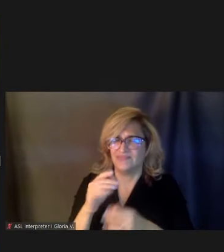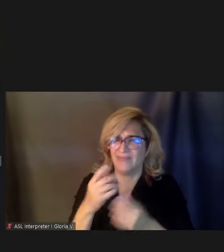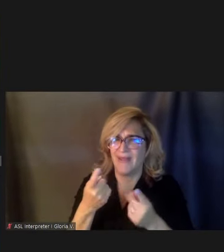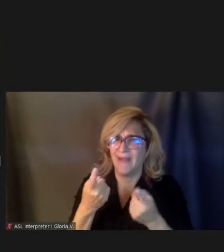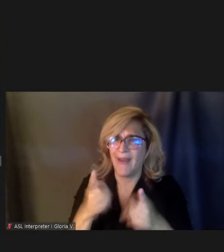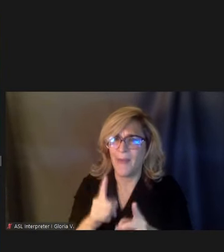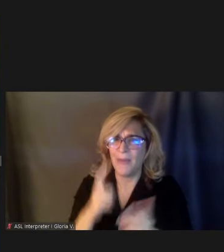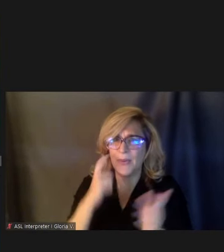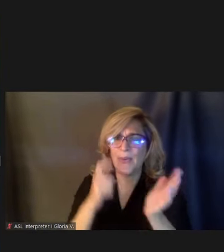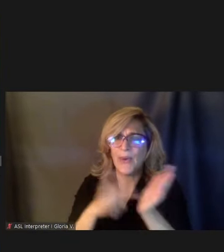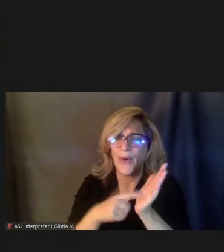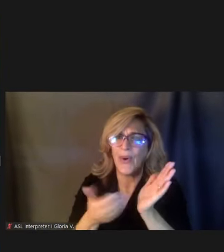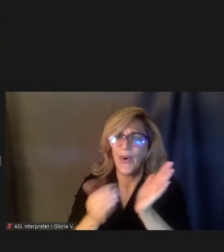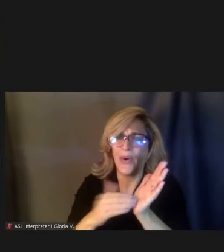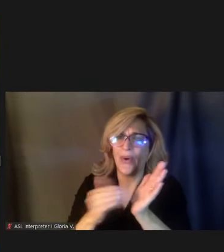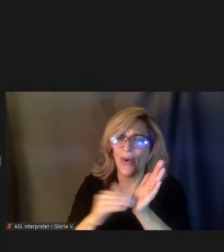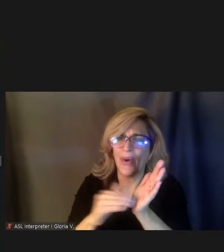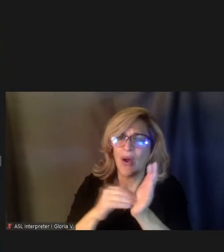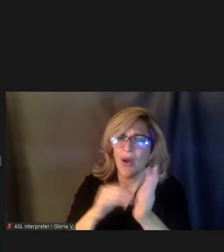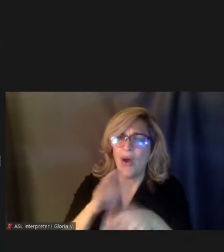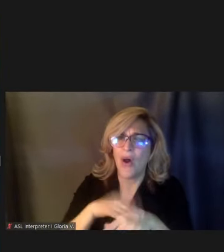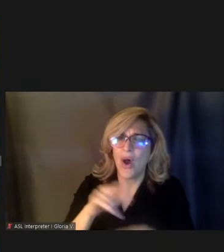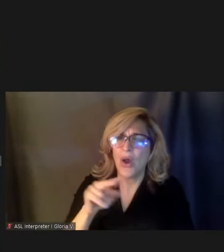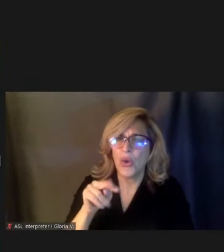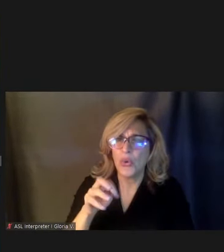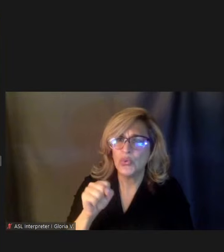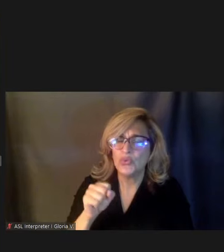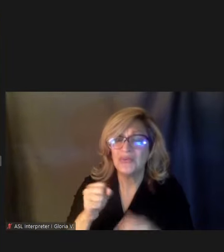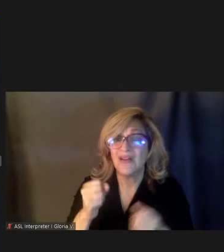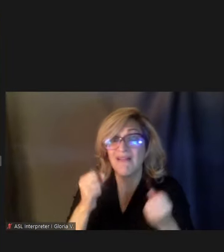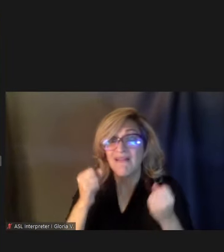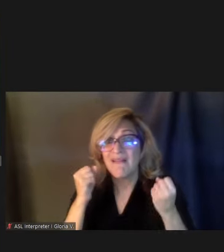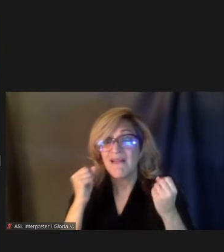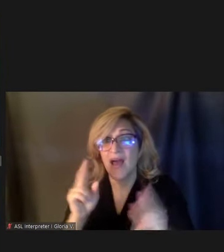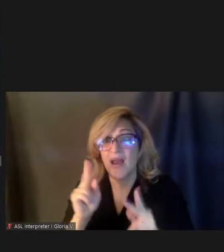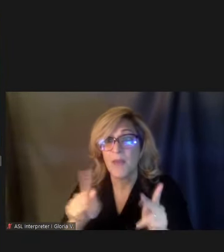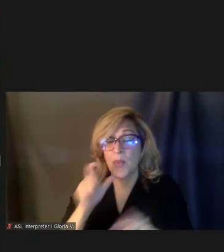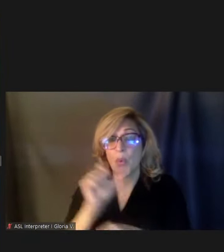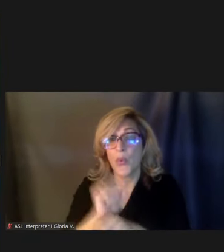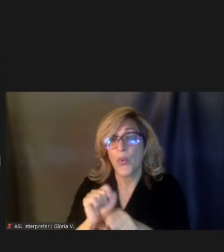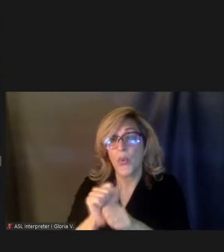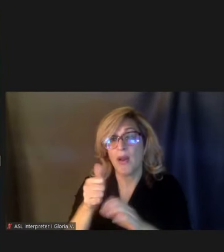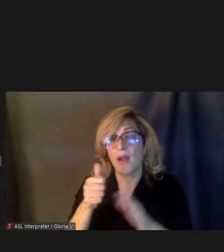the news where they actually, a lot of employees from the